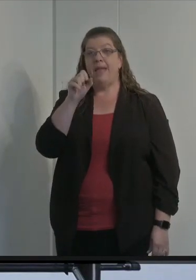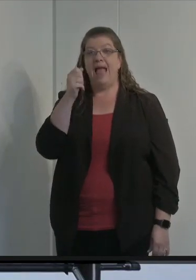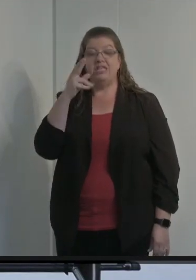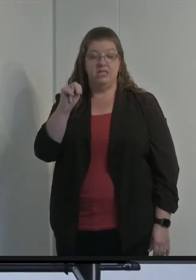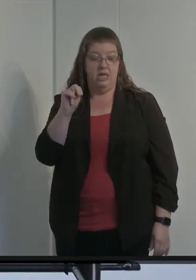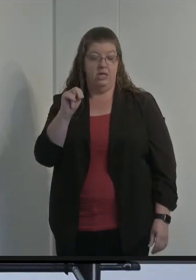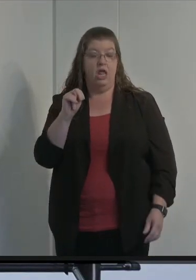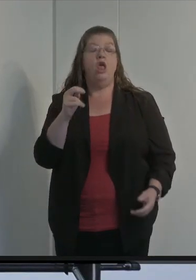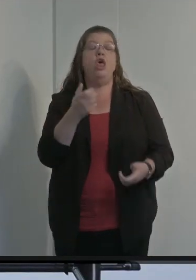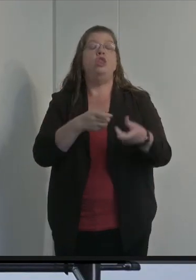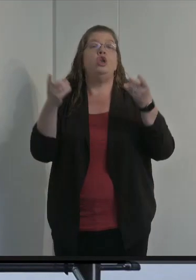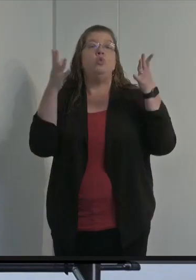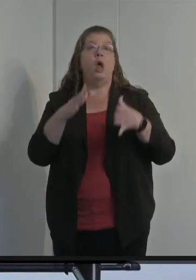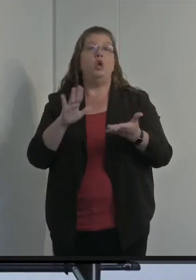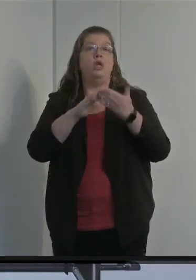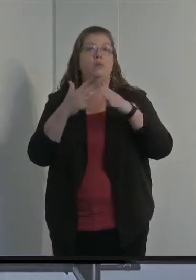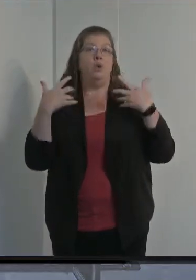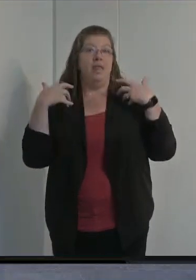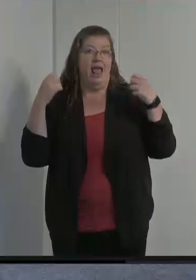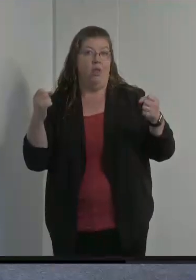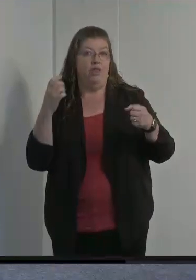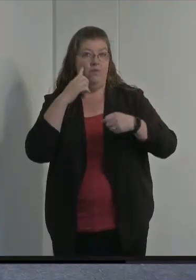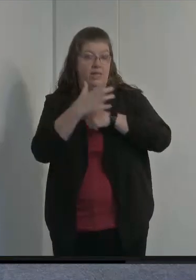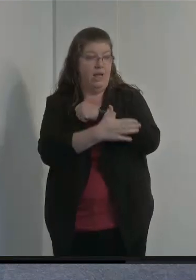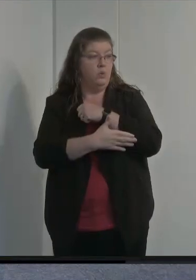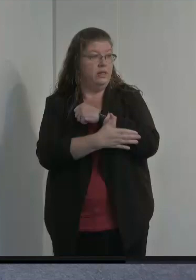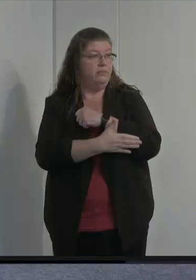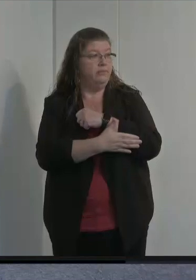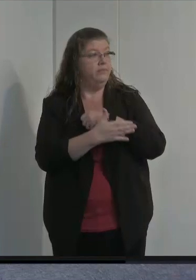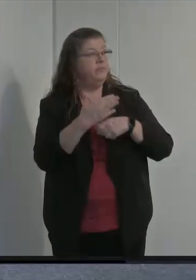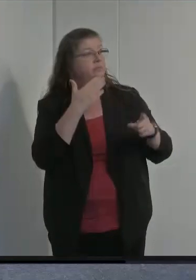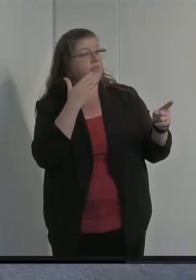Director of Community Health. Thank you, Supervisor Hunt.